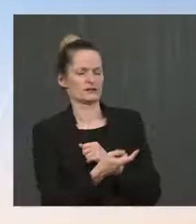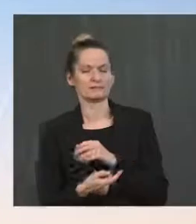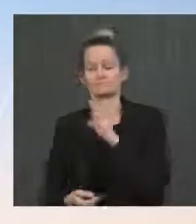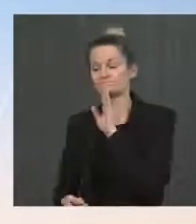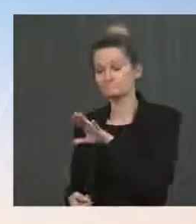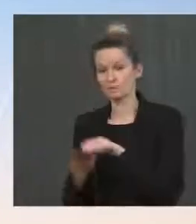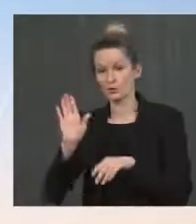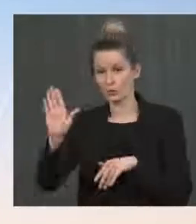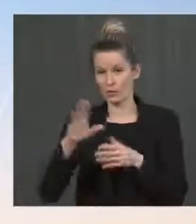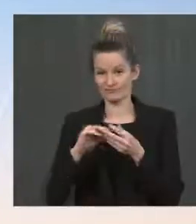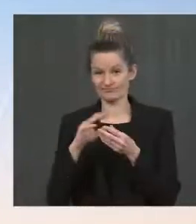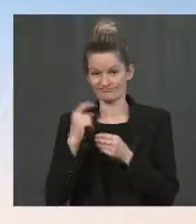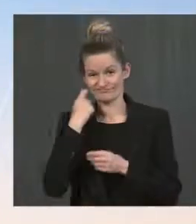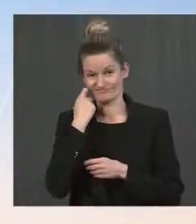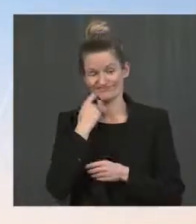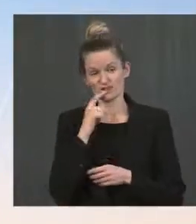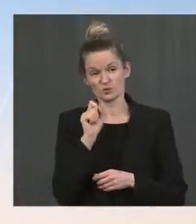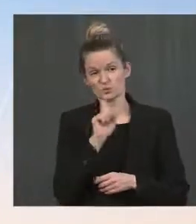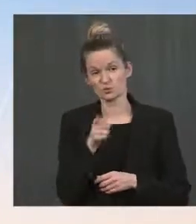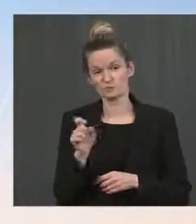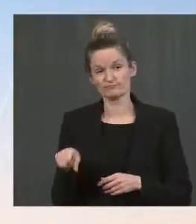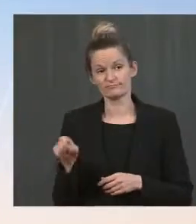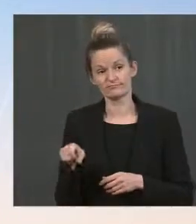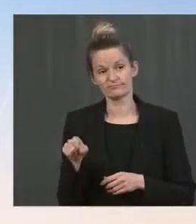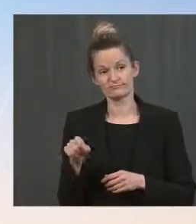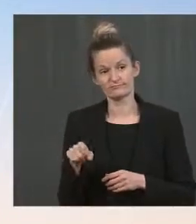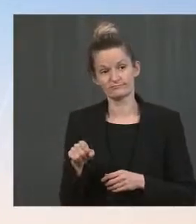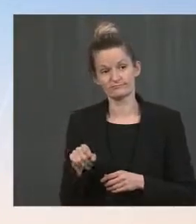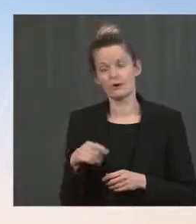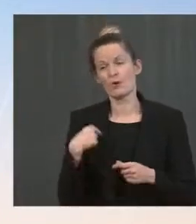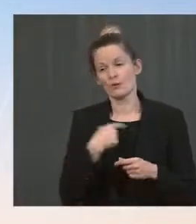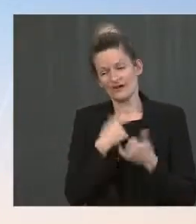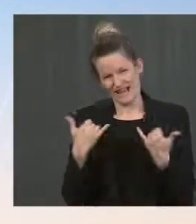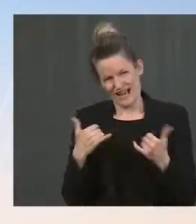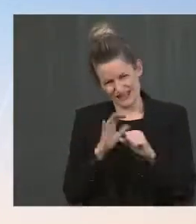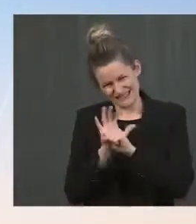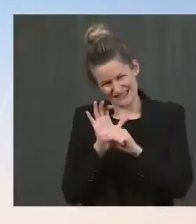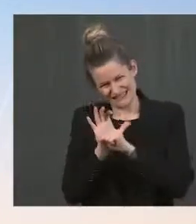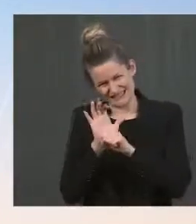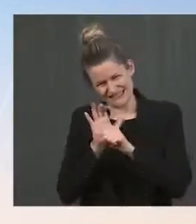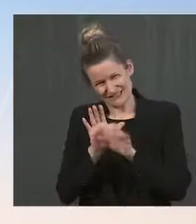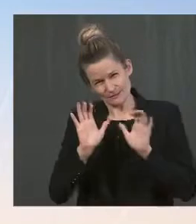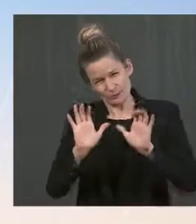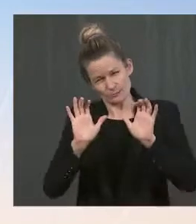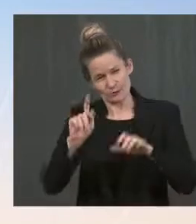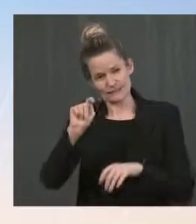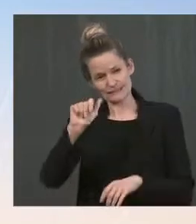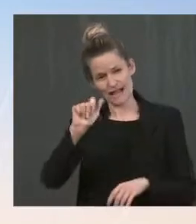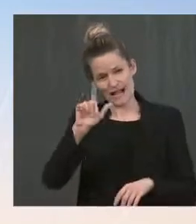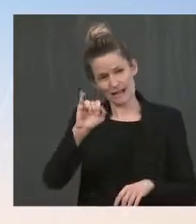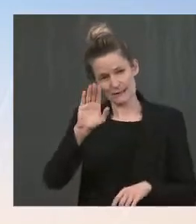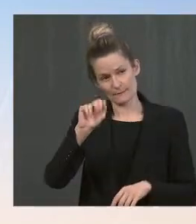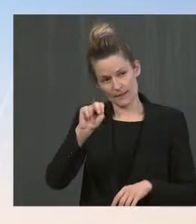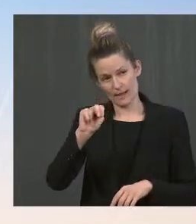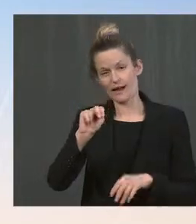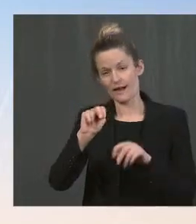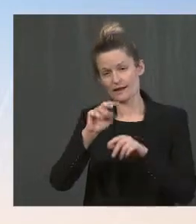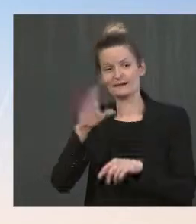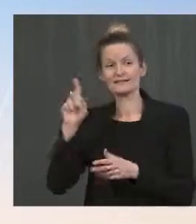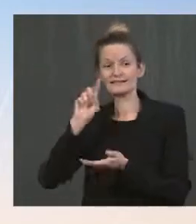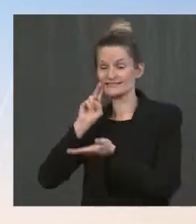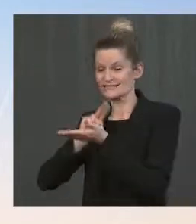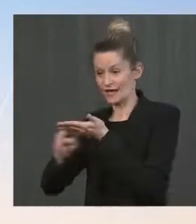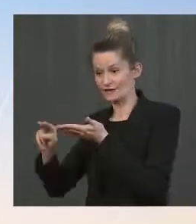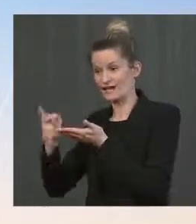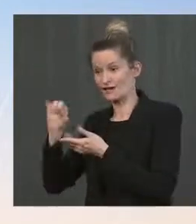is we are continuing to press the Taliban, the Secretary of State is, to do more to abide by allowing